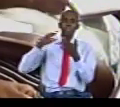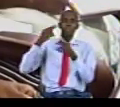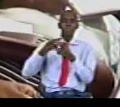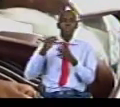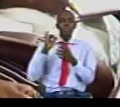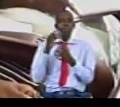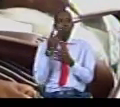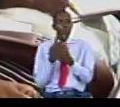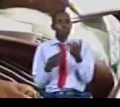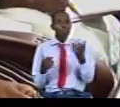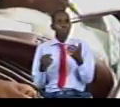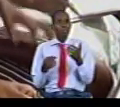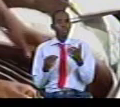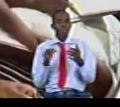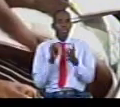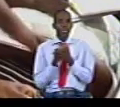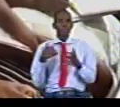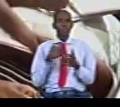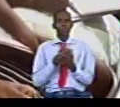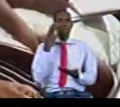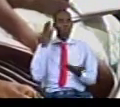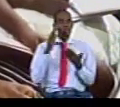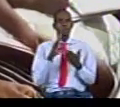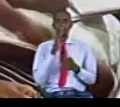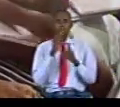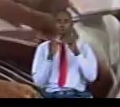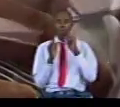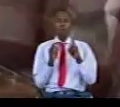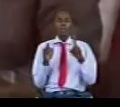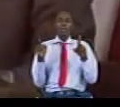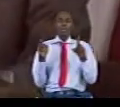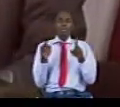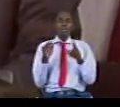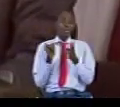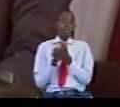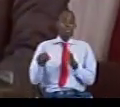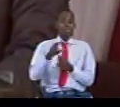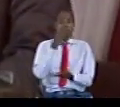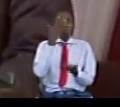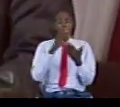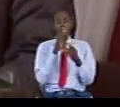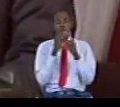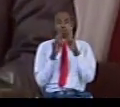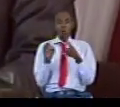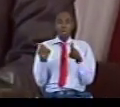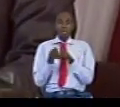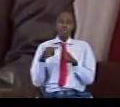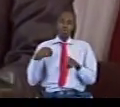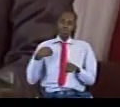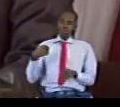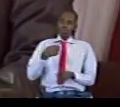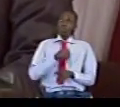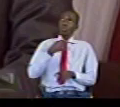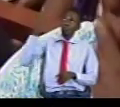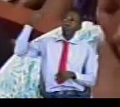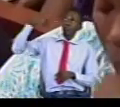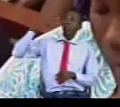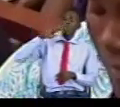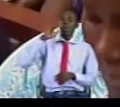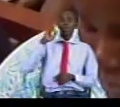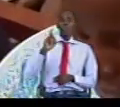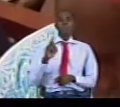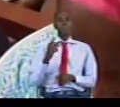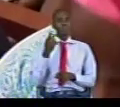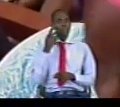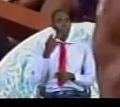one as we are one. Verse 13, and now come I to thee. Come I to thee. He knew where he